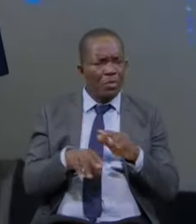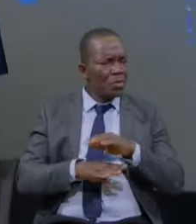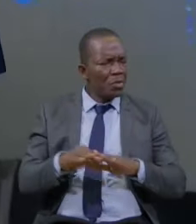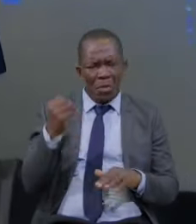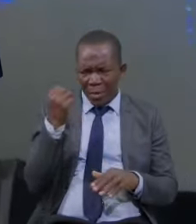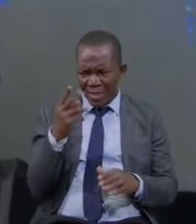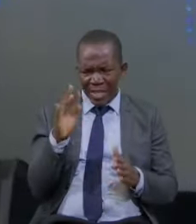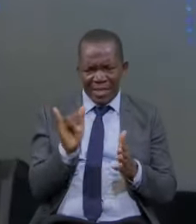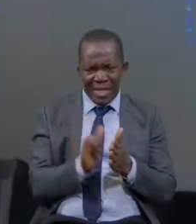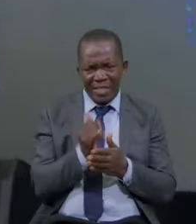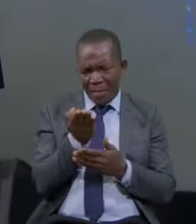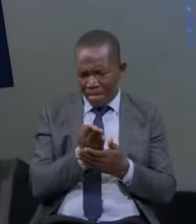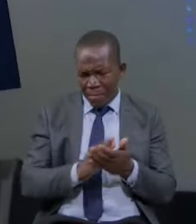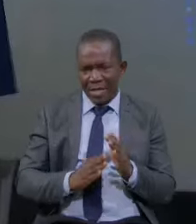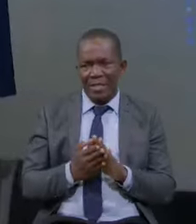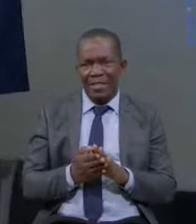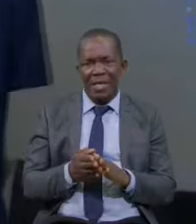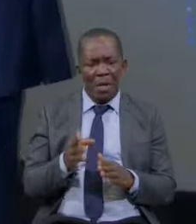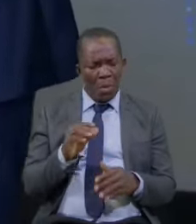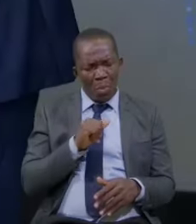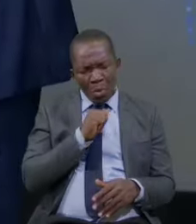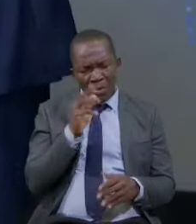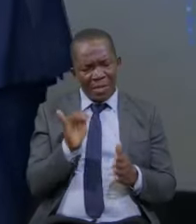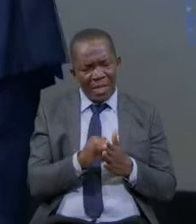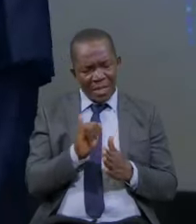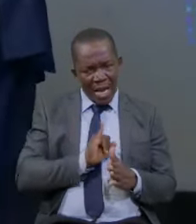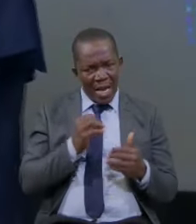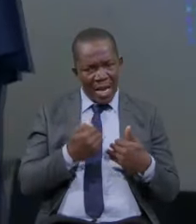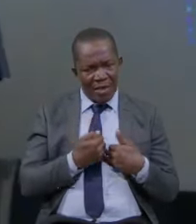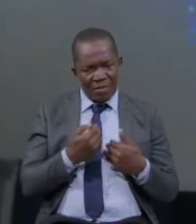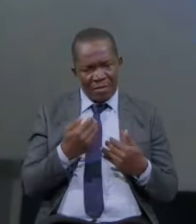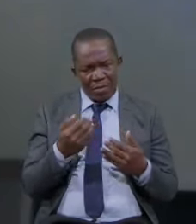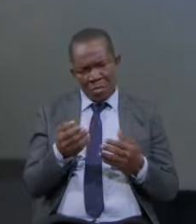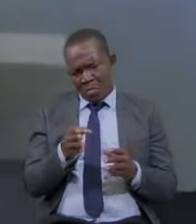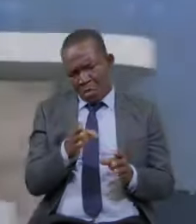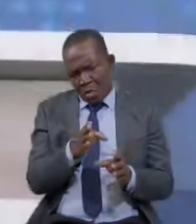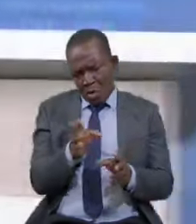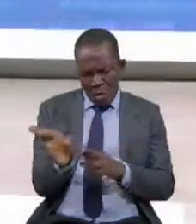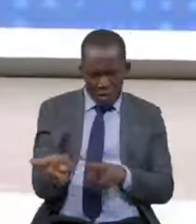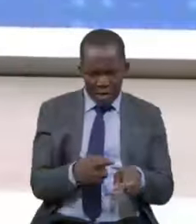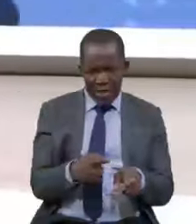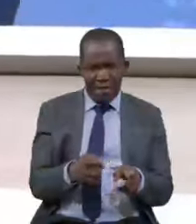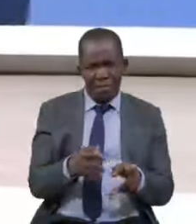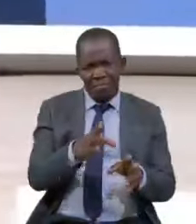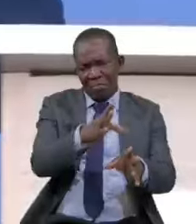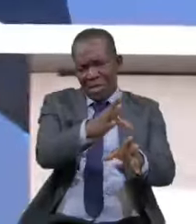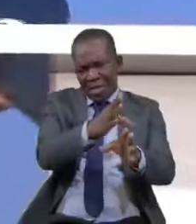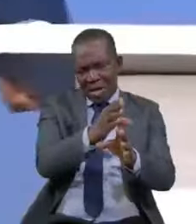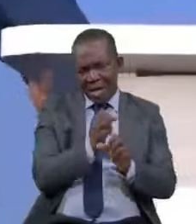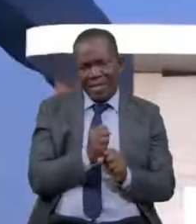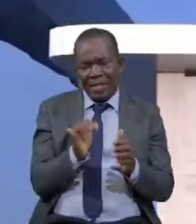already attained. It's not talking of, you know, salvation, initial salvation. He got that